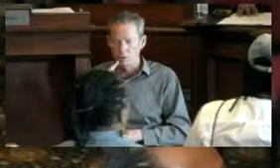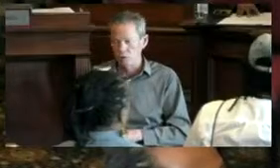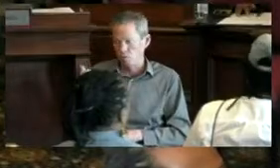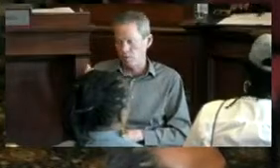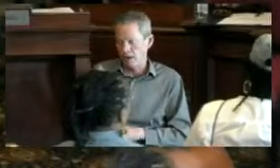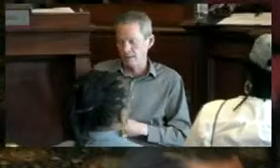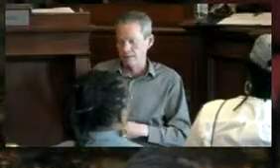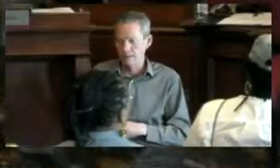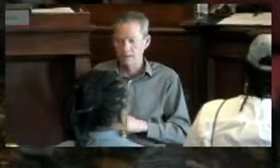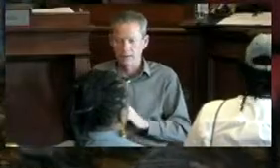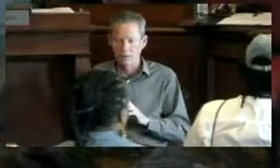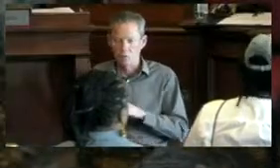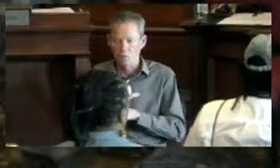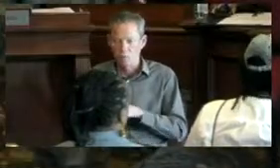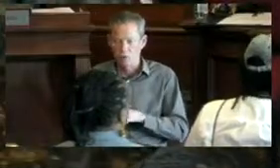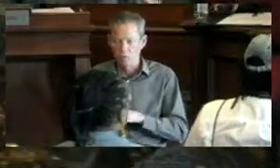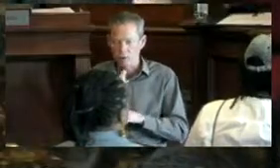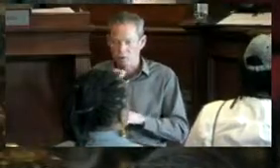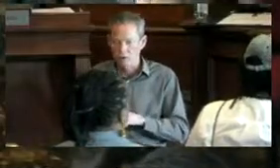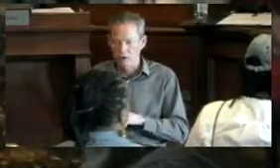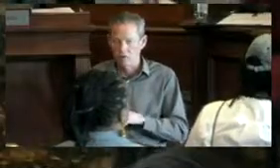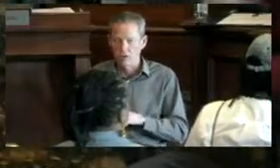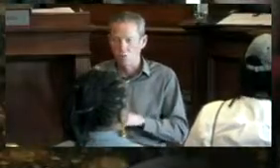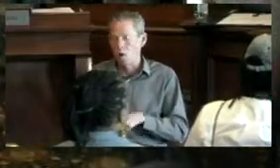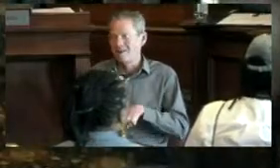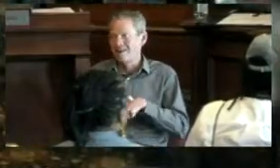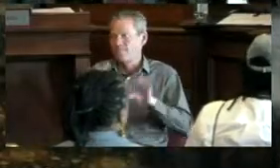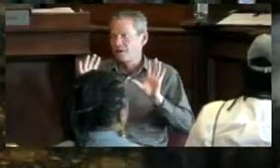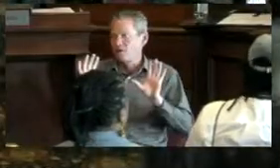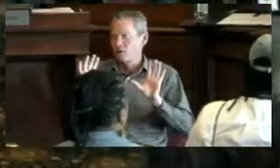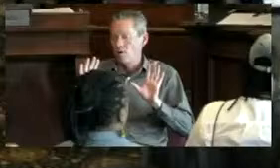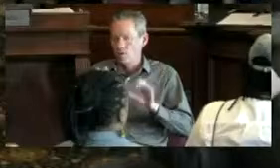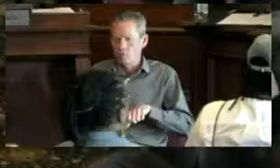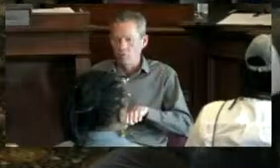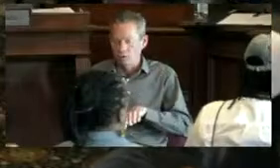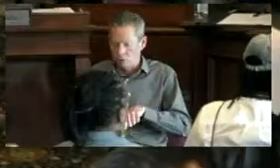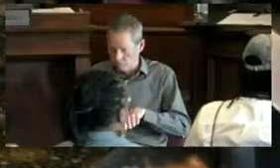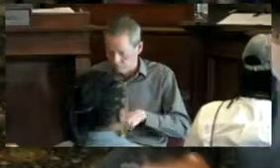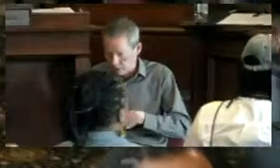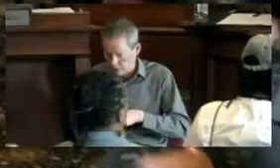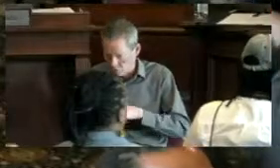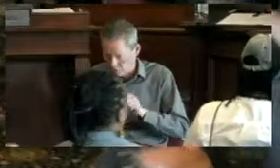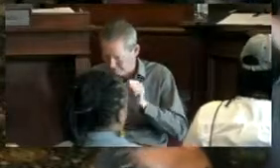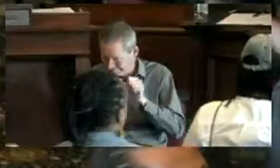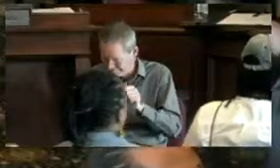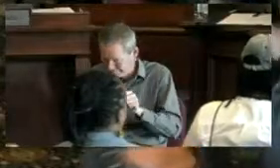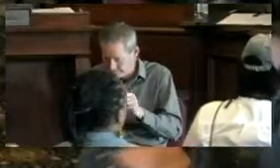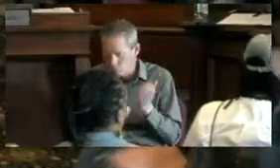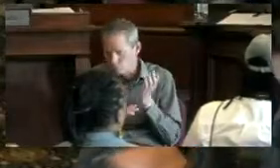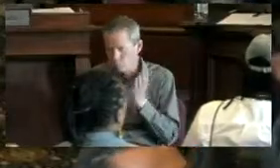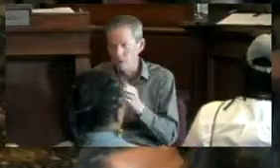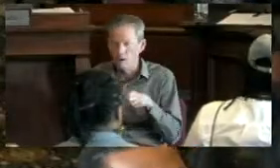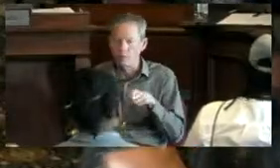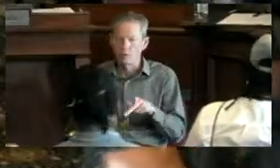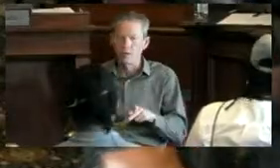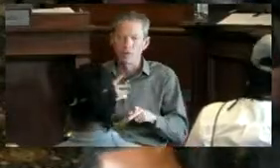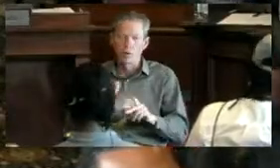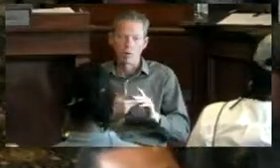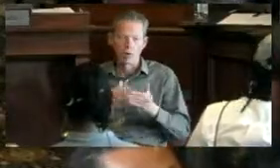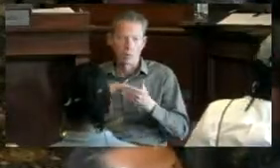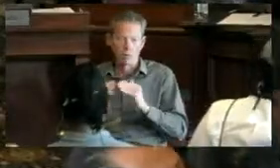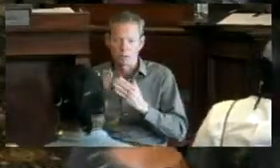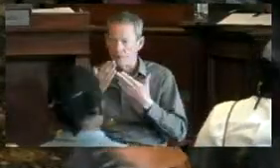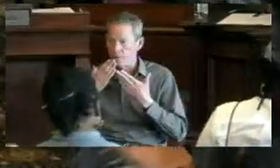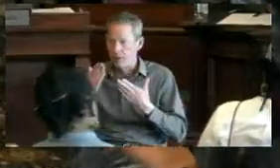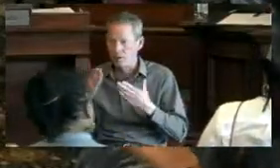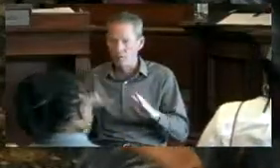reminds us that the work we do is not just one time, we're touching you, we're making sure we're continuing to bring opportunities your way. So thank